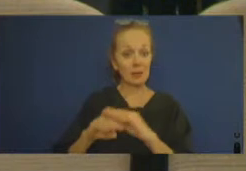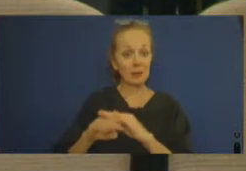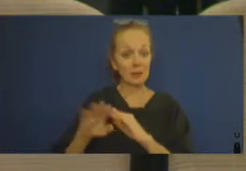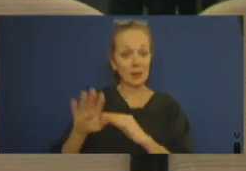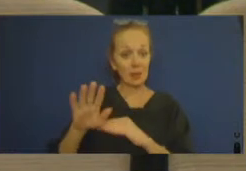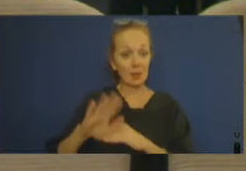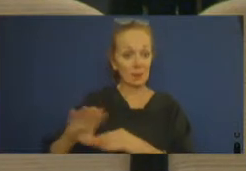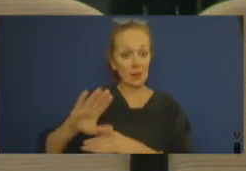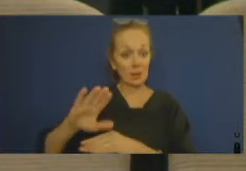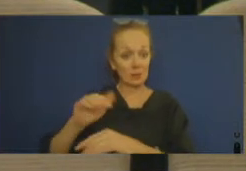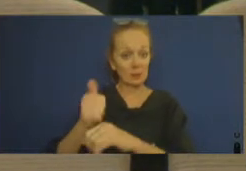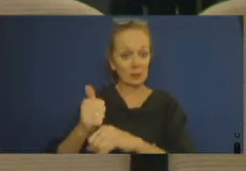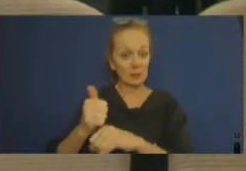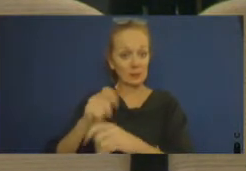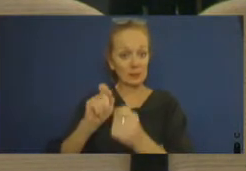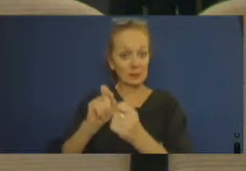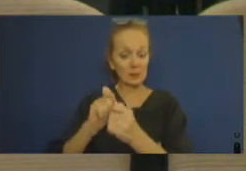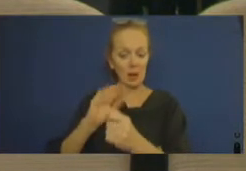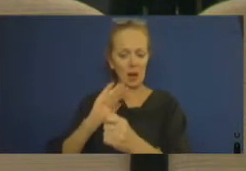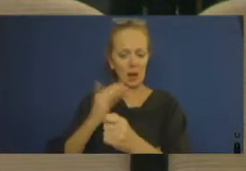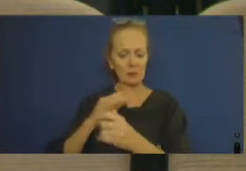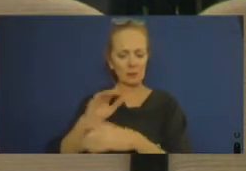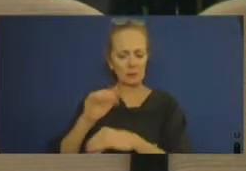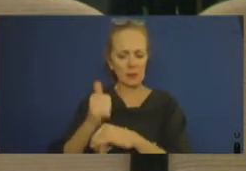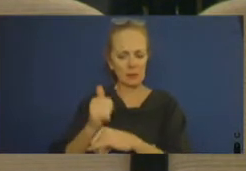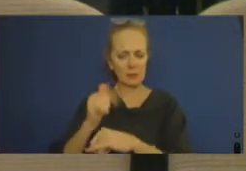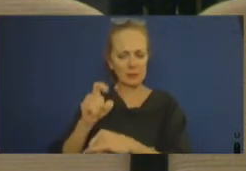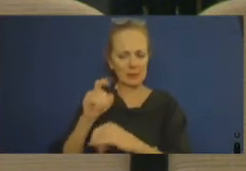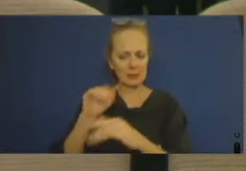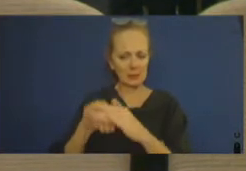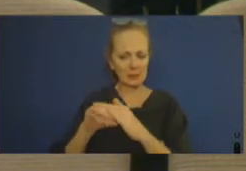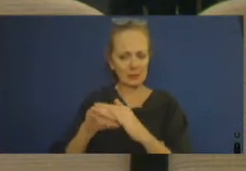exactly right. Our site will need access.